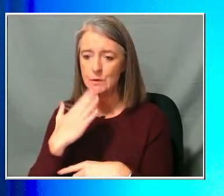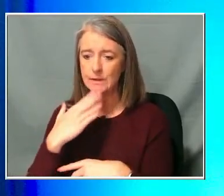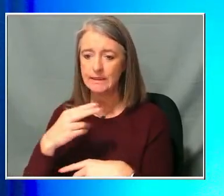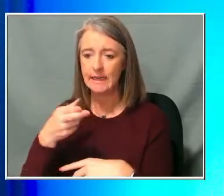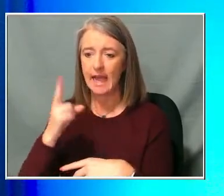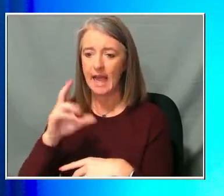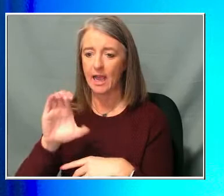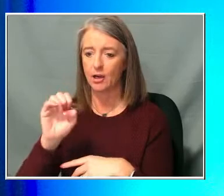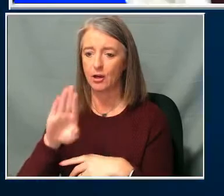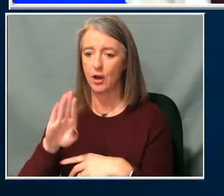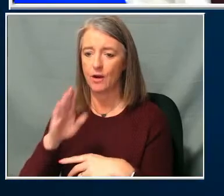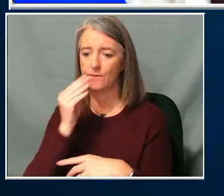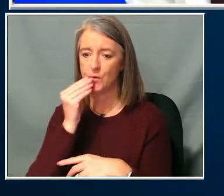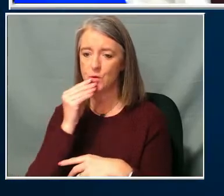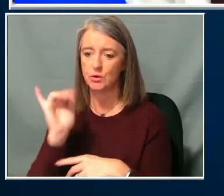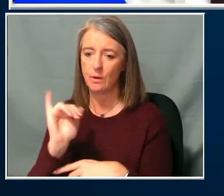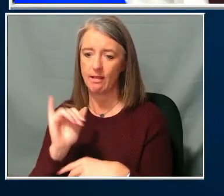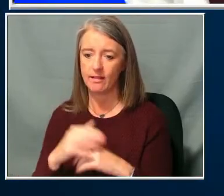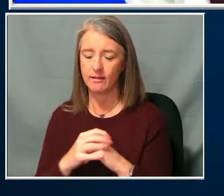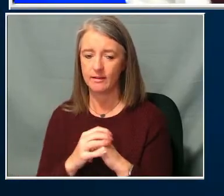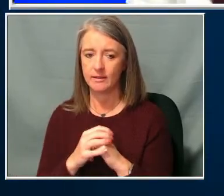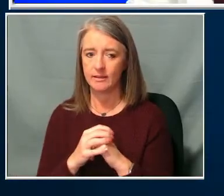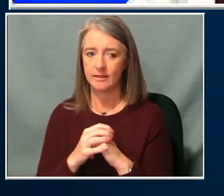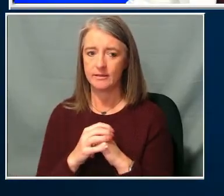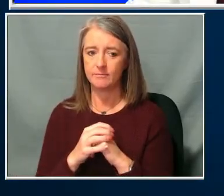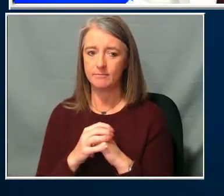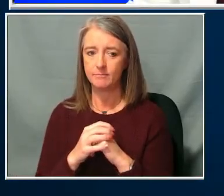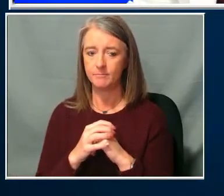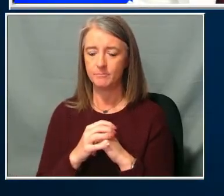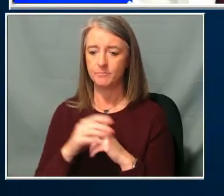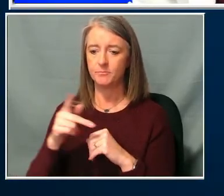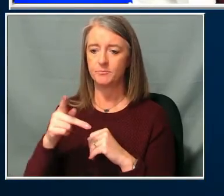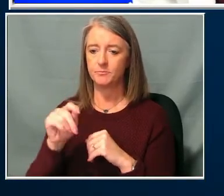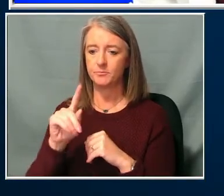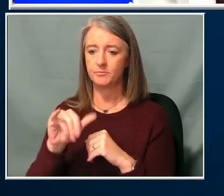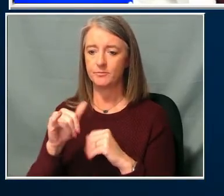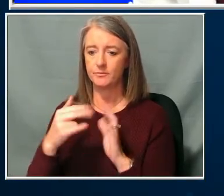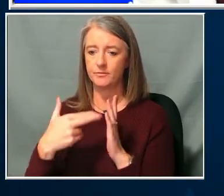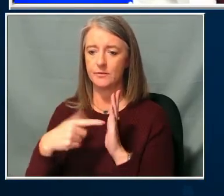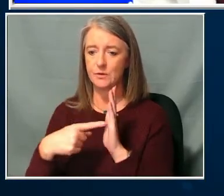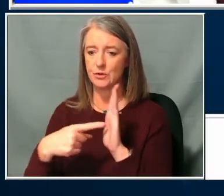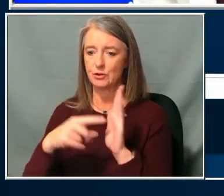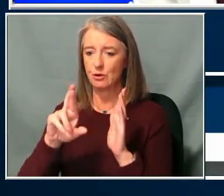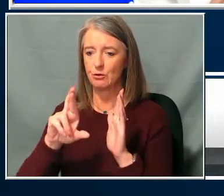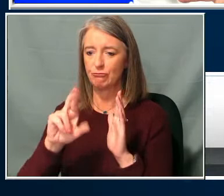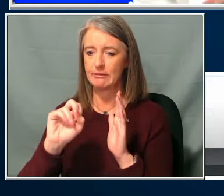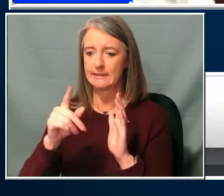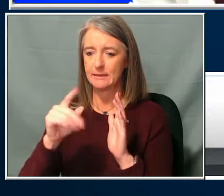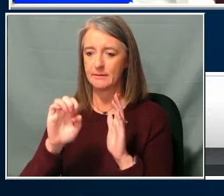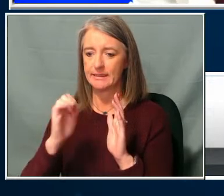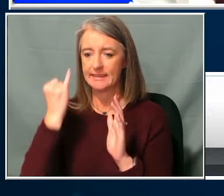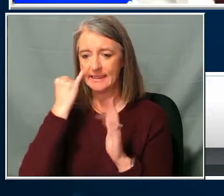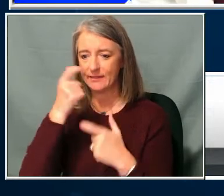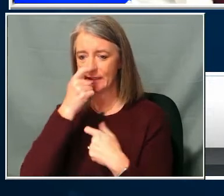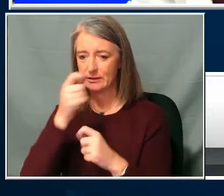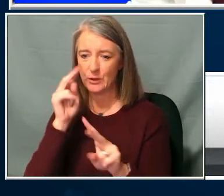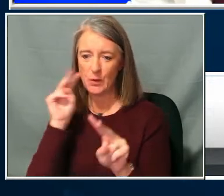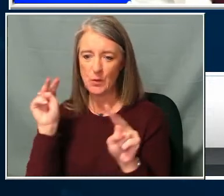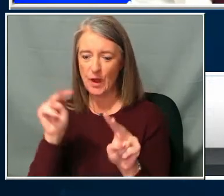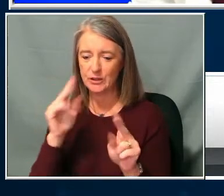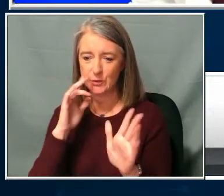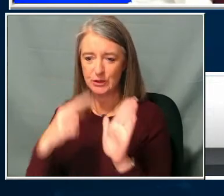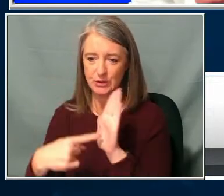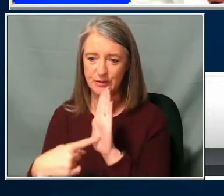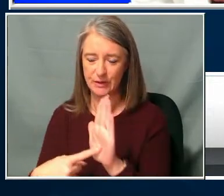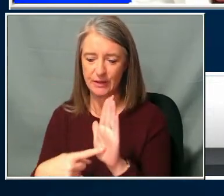carbohydrate food as well. And Patty, we're going to show your latest recipe video at the end of this episode. So if you're interested, stay tuned for that. And if you want to